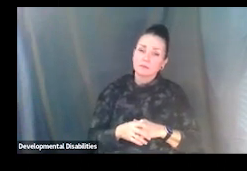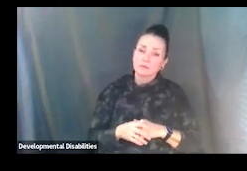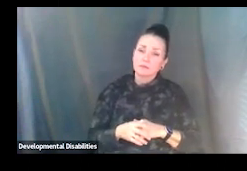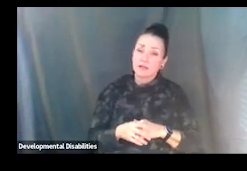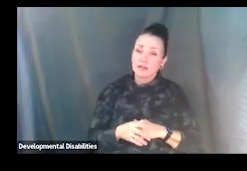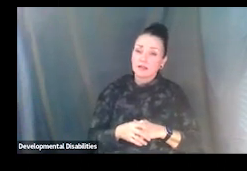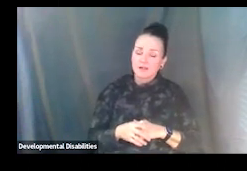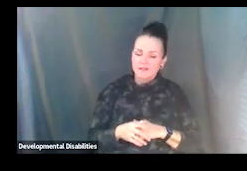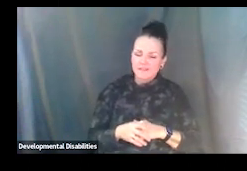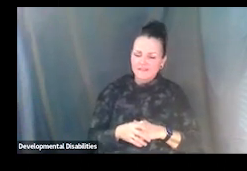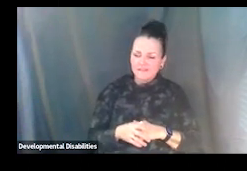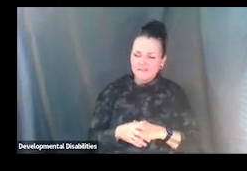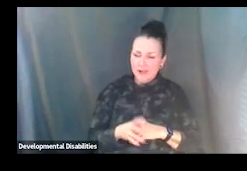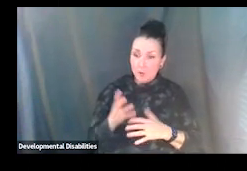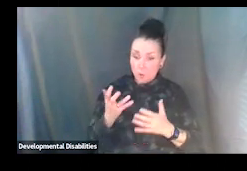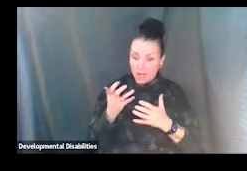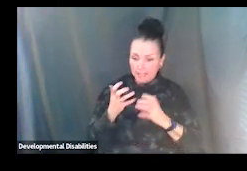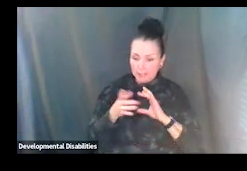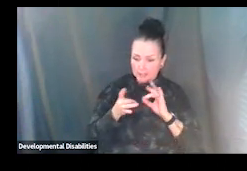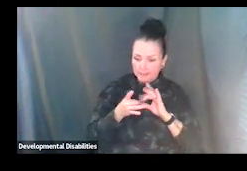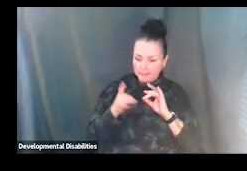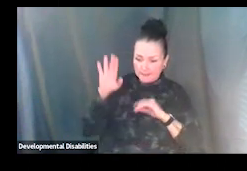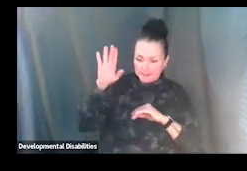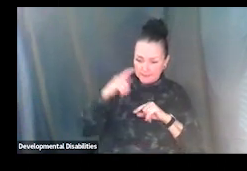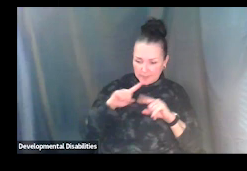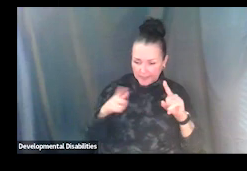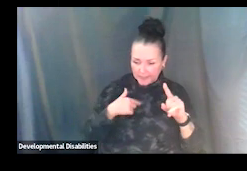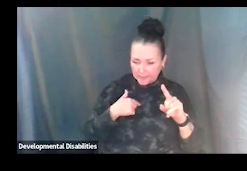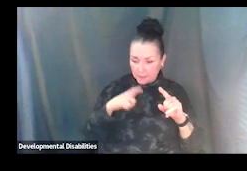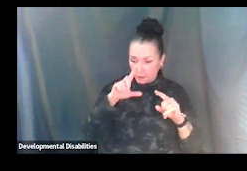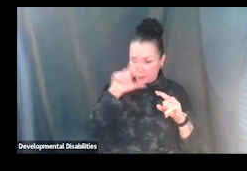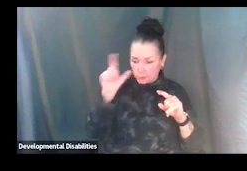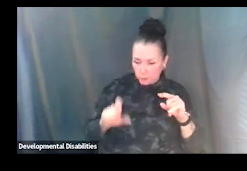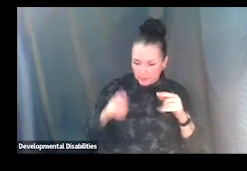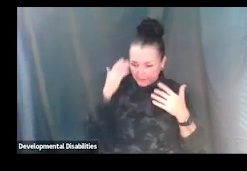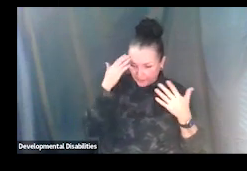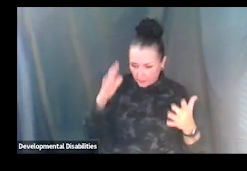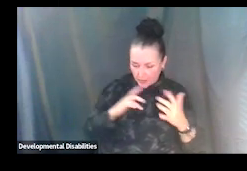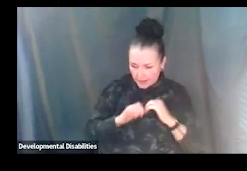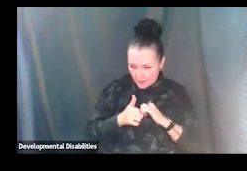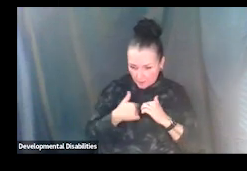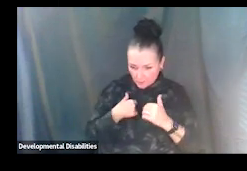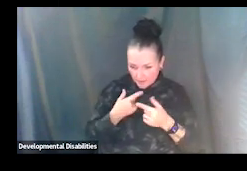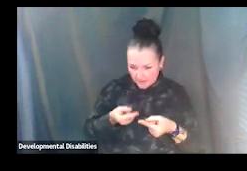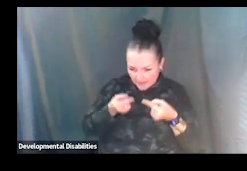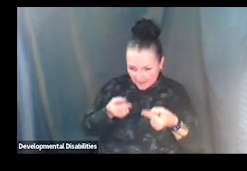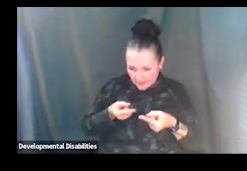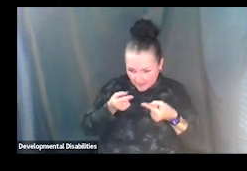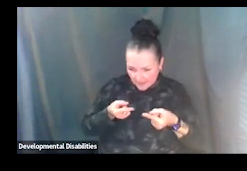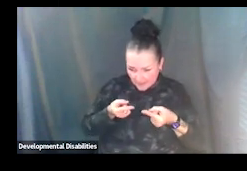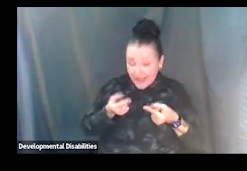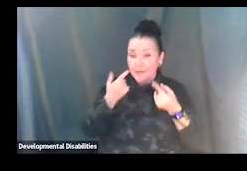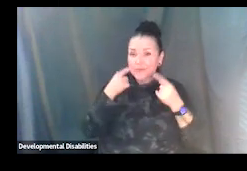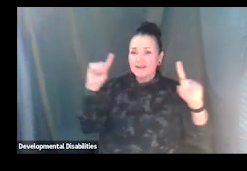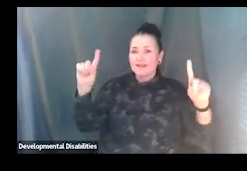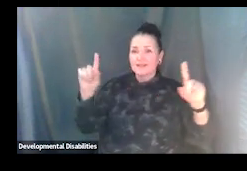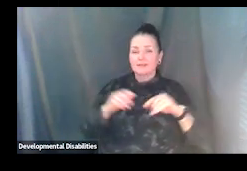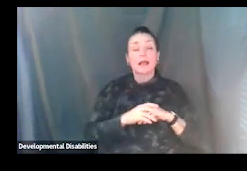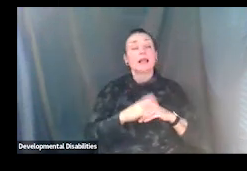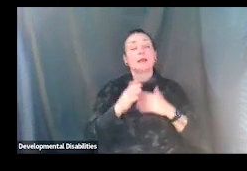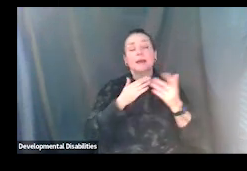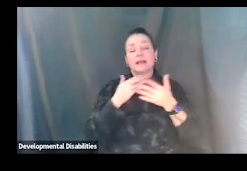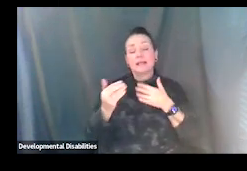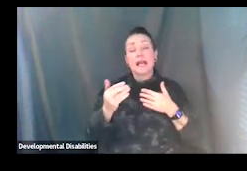do this. Yep. It's not simple. Anyway, first of all, it's an